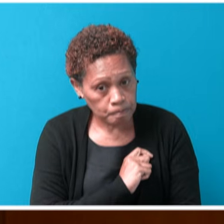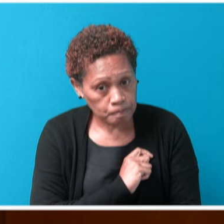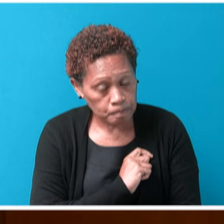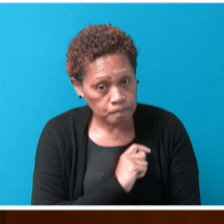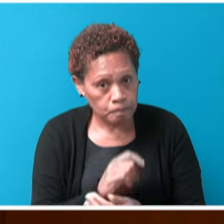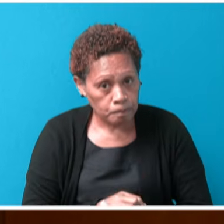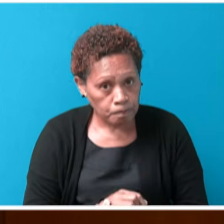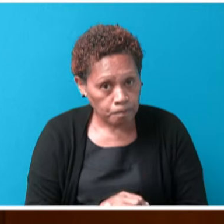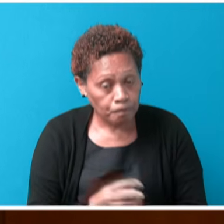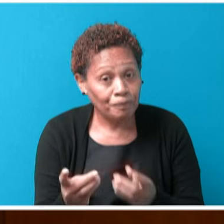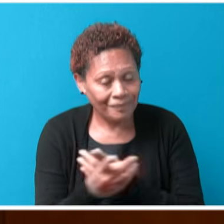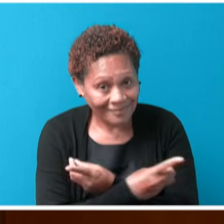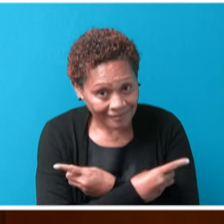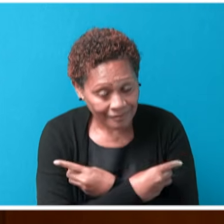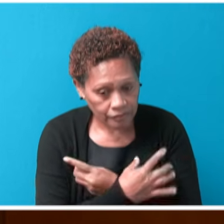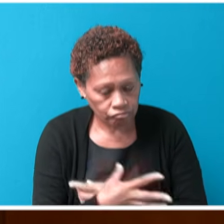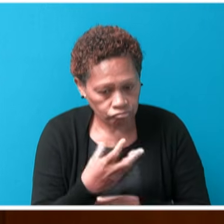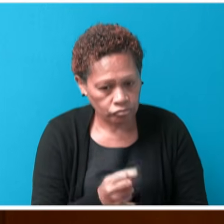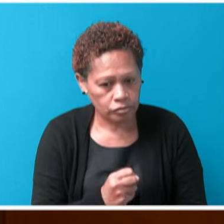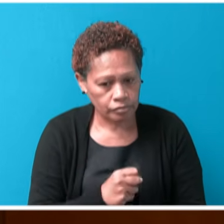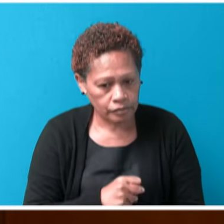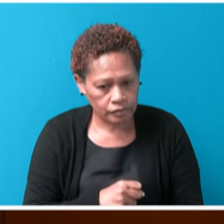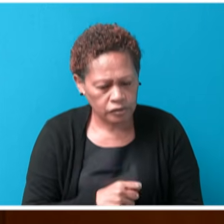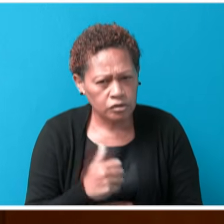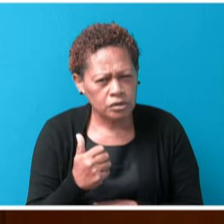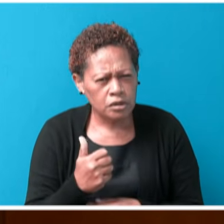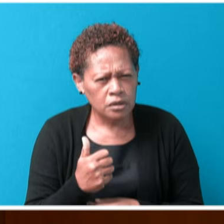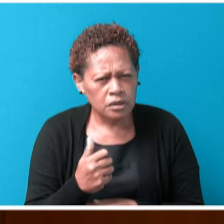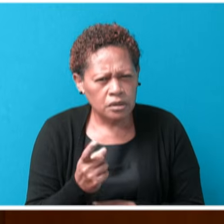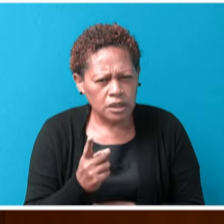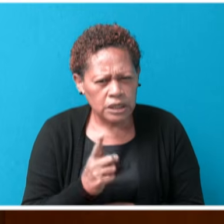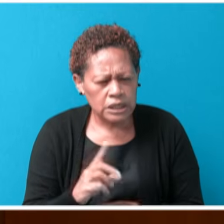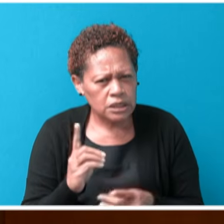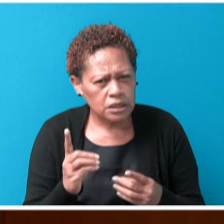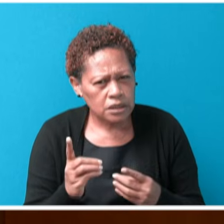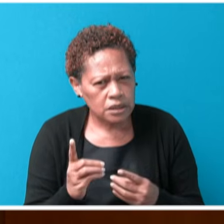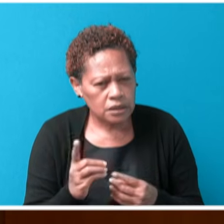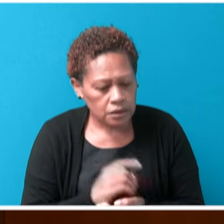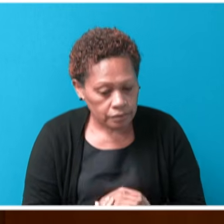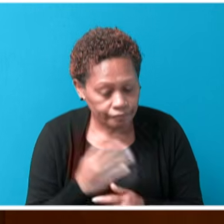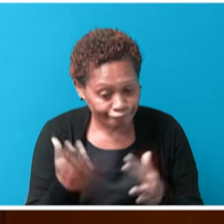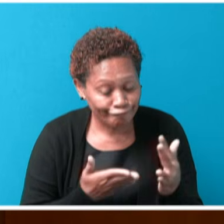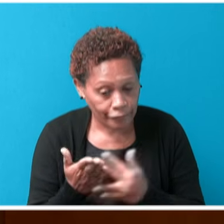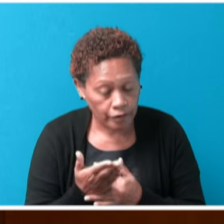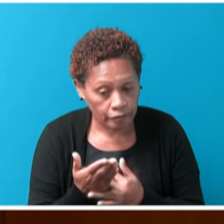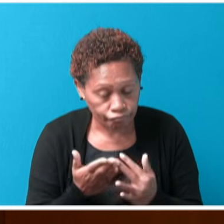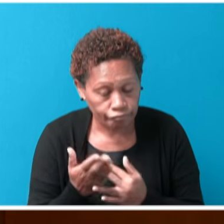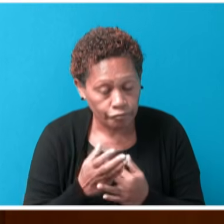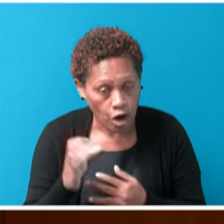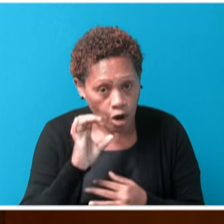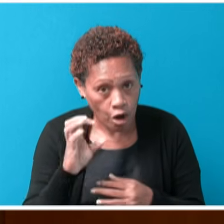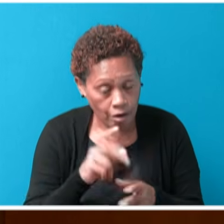It is the discipline to protect our diversity as strength, choosing common purpose over